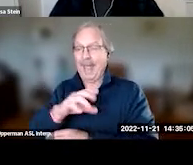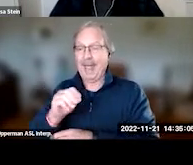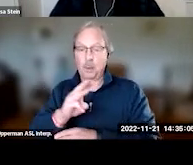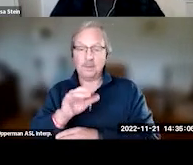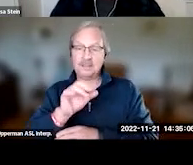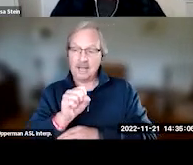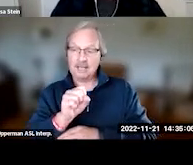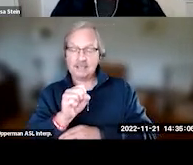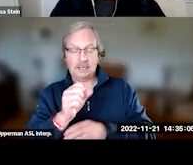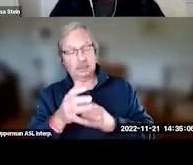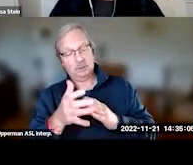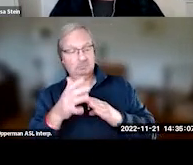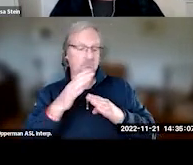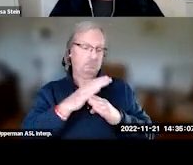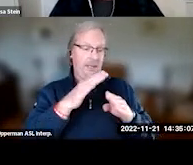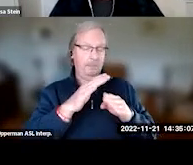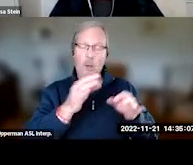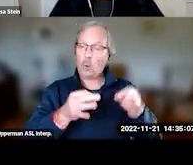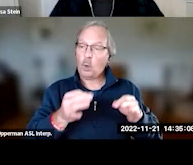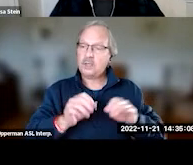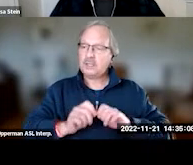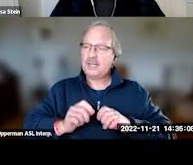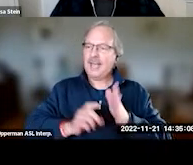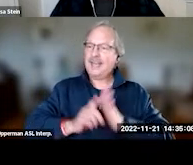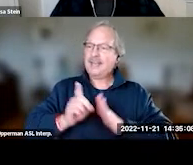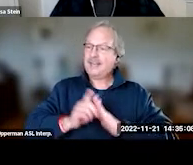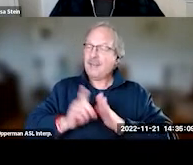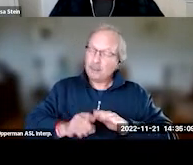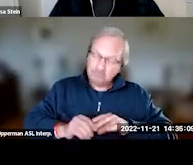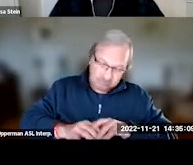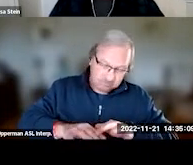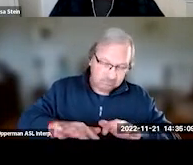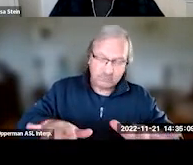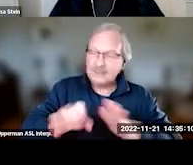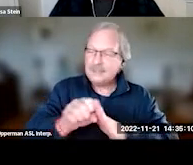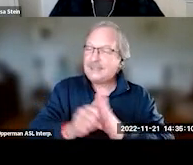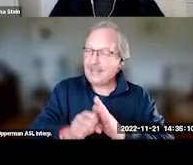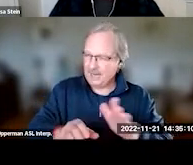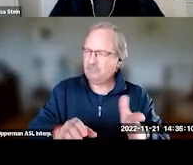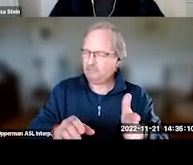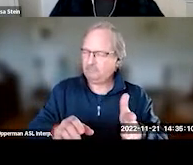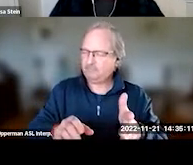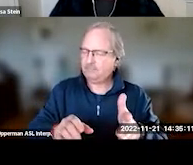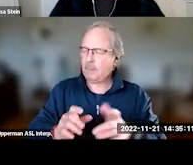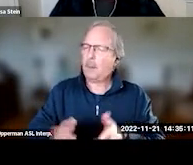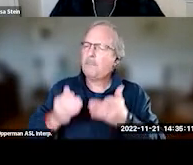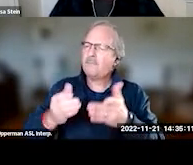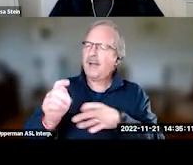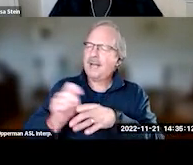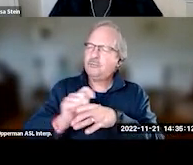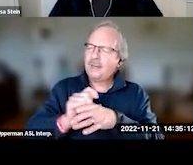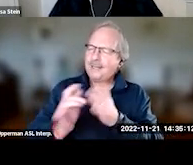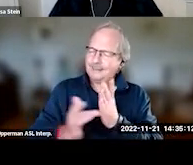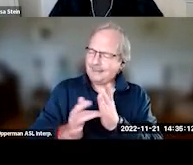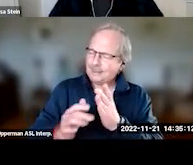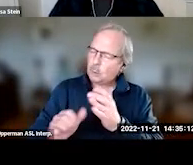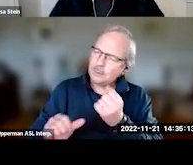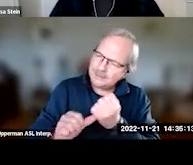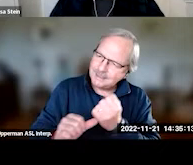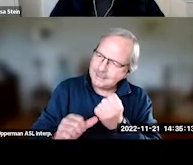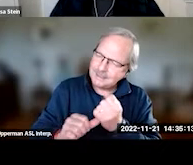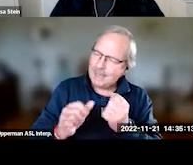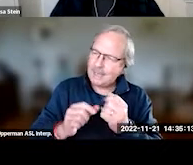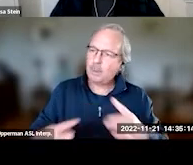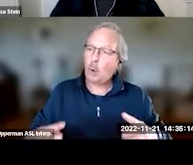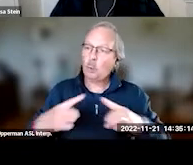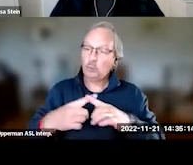Court, where she developed statewide treatment court policies and procedures, provided training and technical assistance, and worked across state